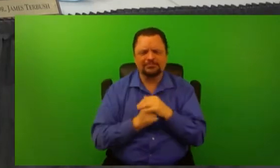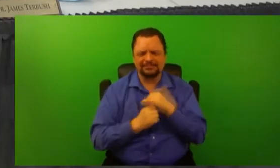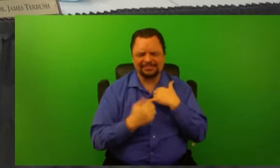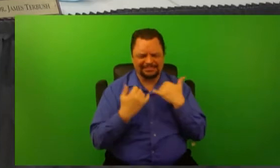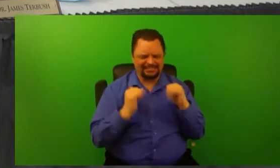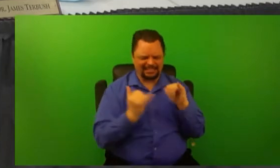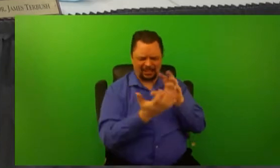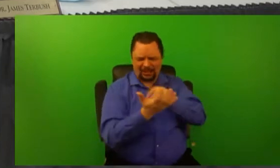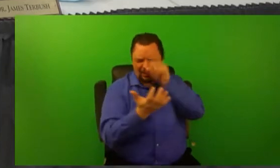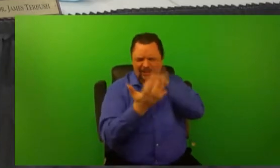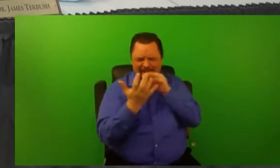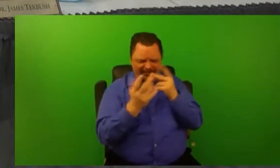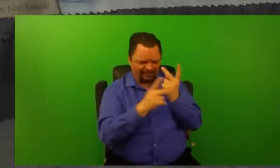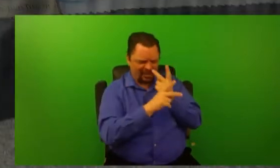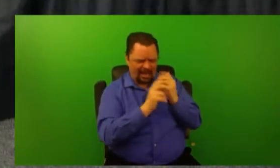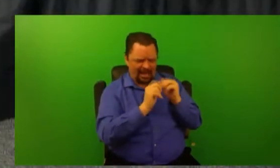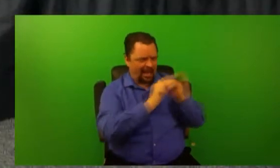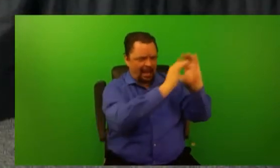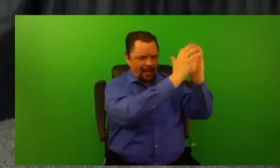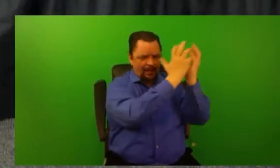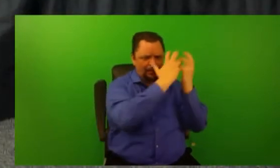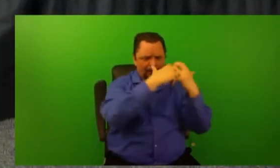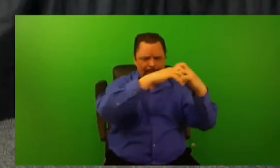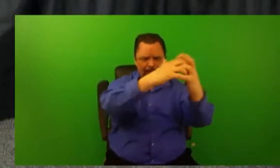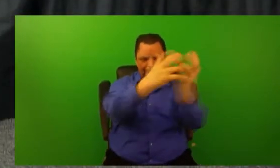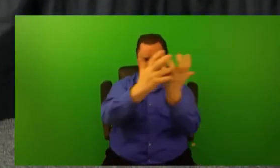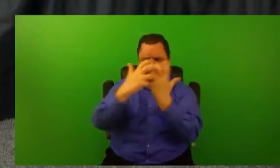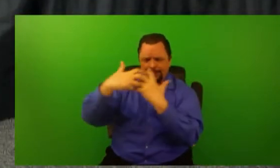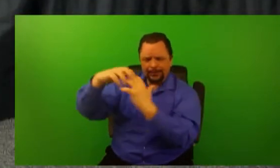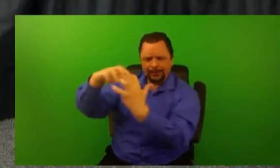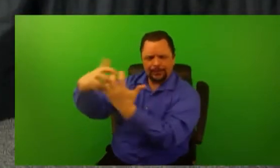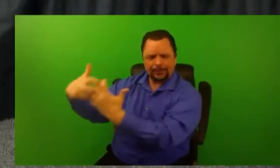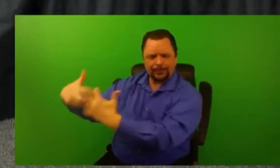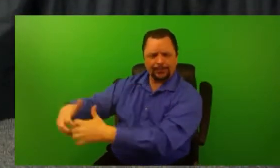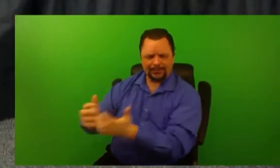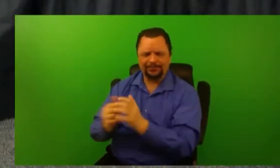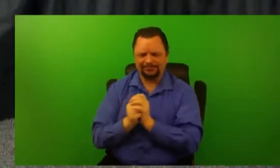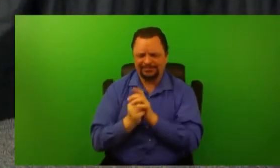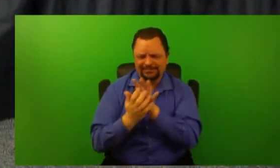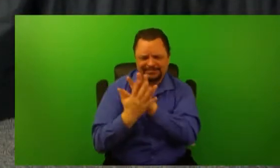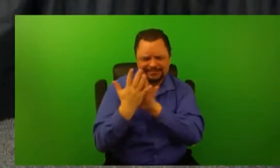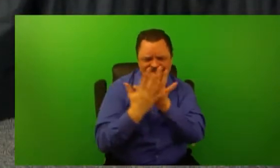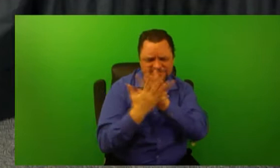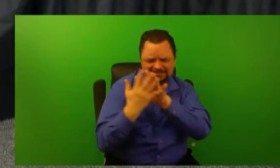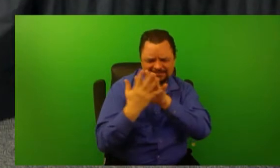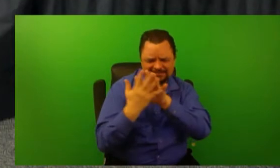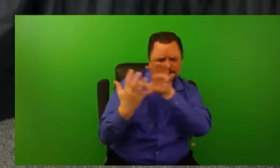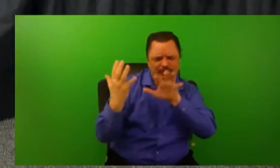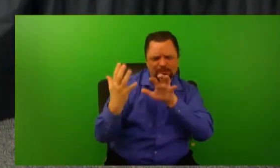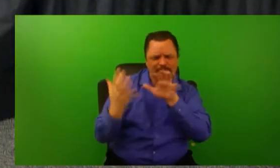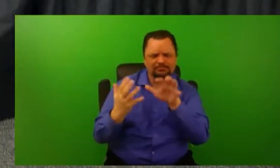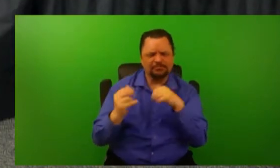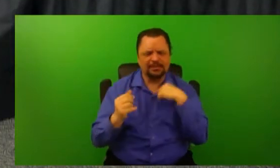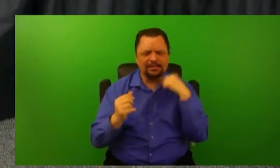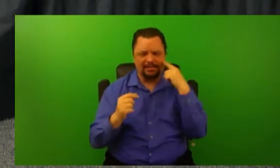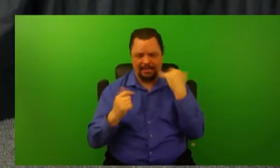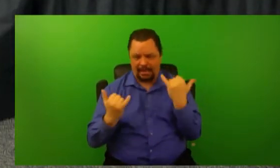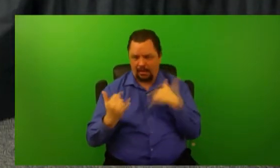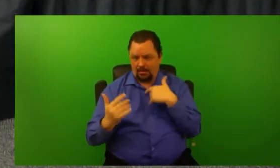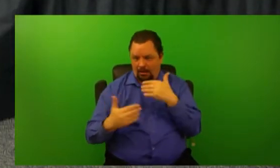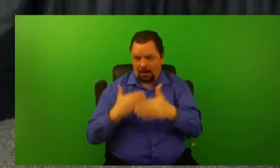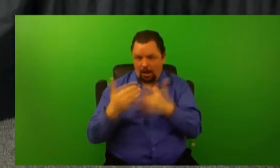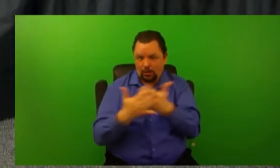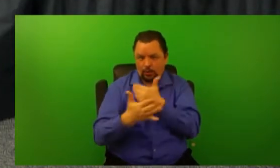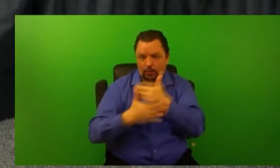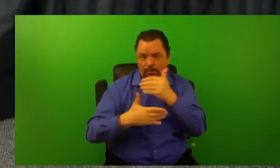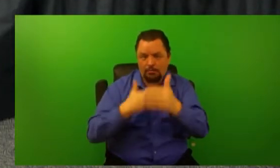trying to muddy the waters, but does that make sense? I think with all new processes, there's a few things that we can work out as